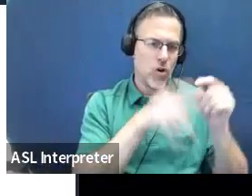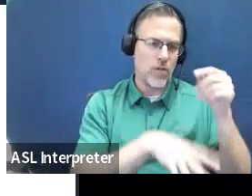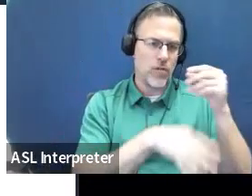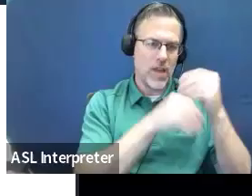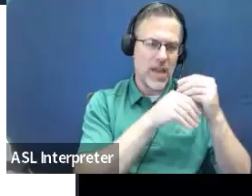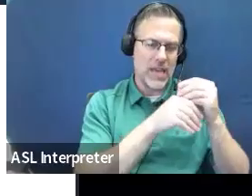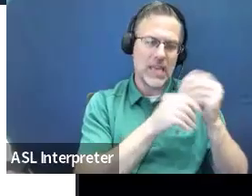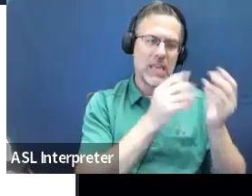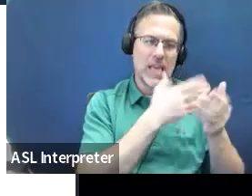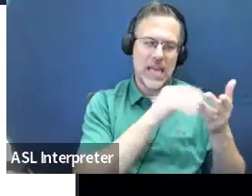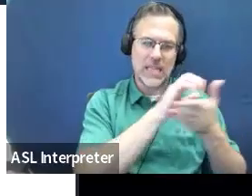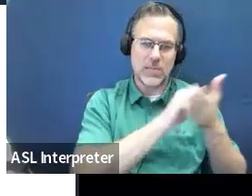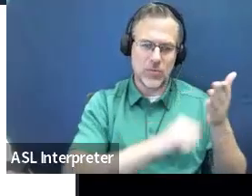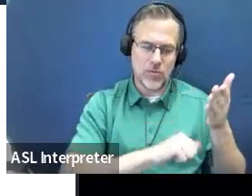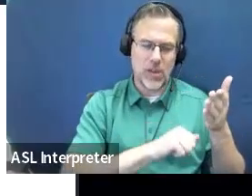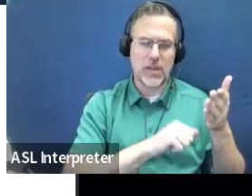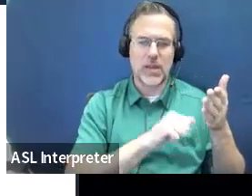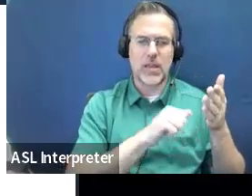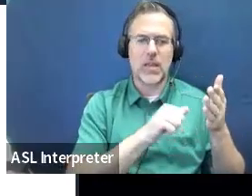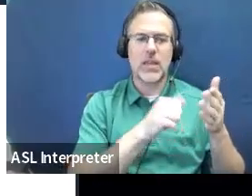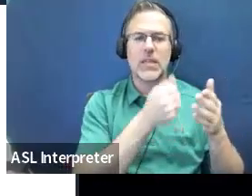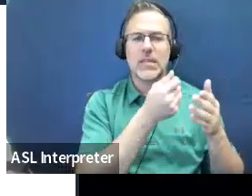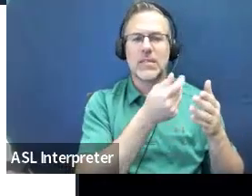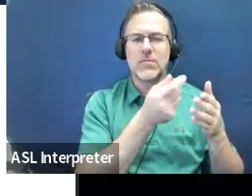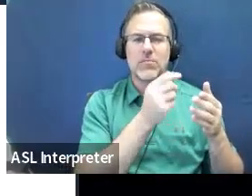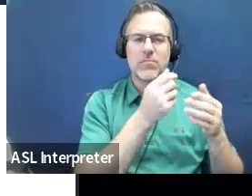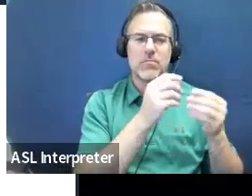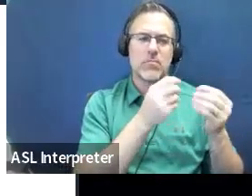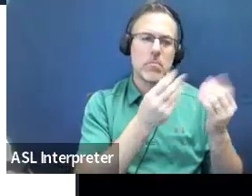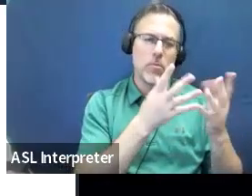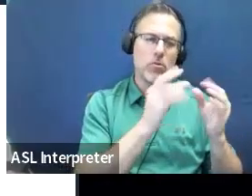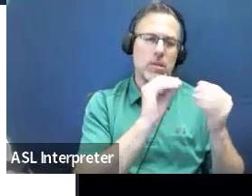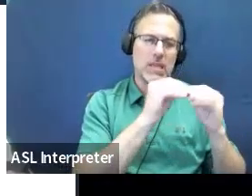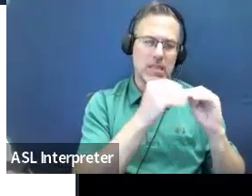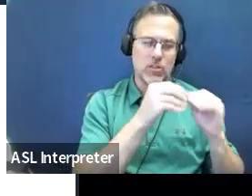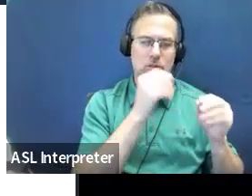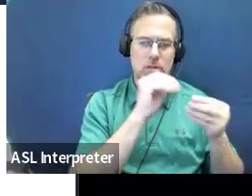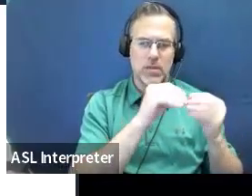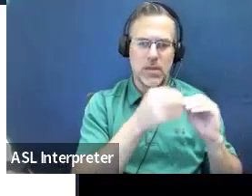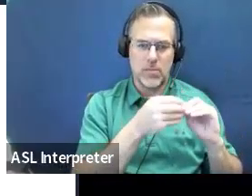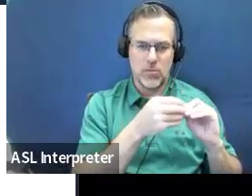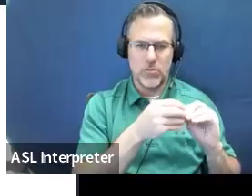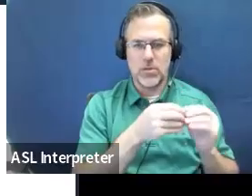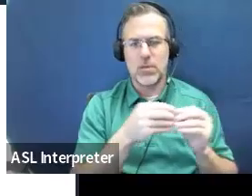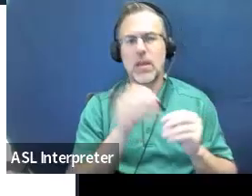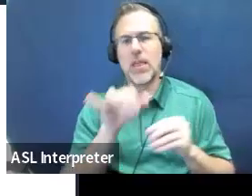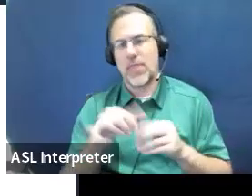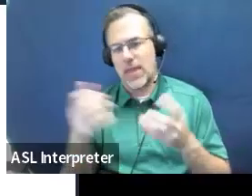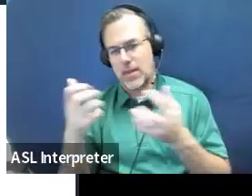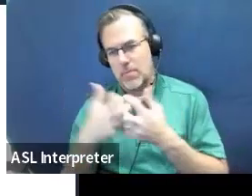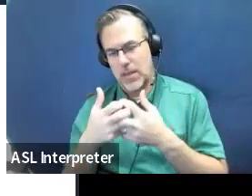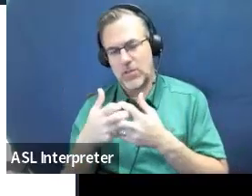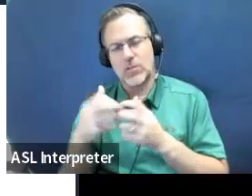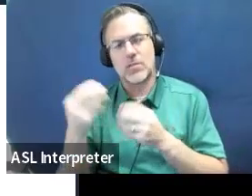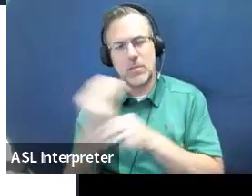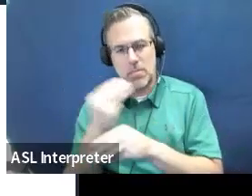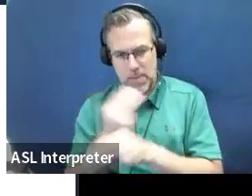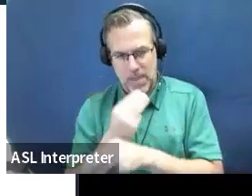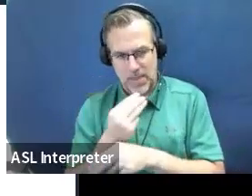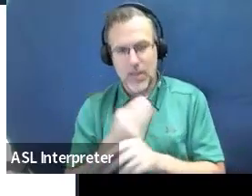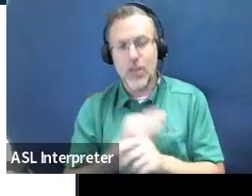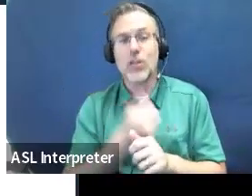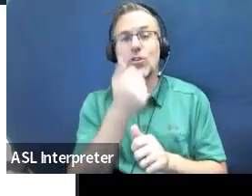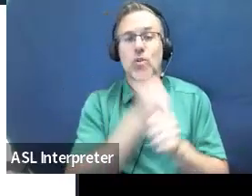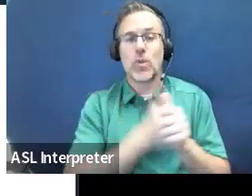multi-digit numbers, which would align to the SDI for math. So each goal is aligned